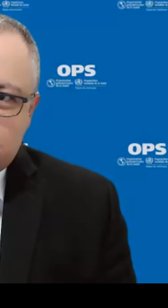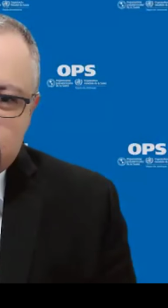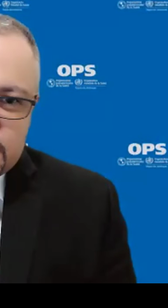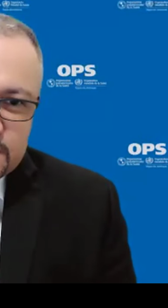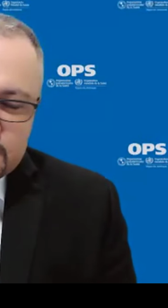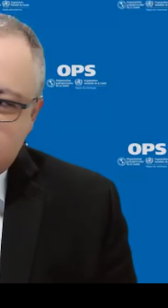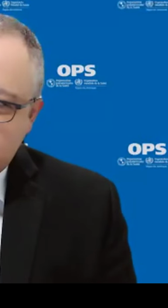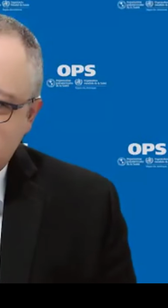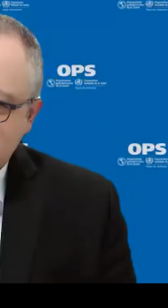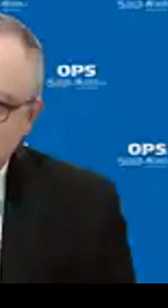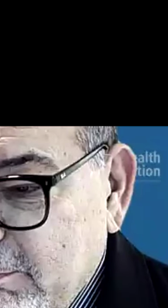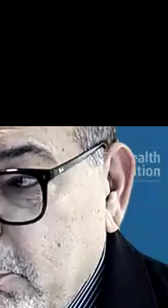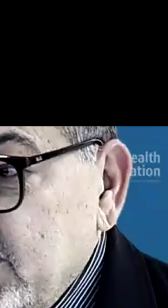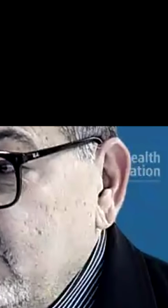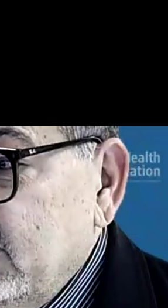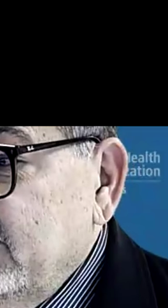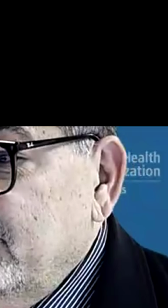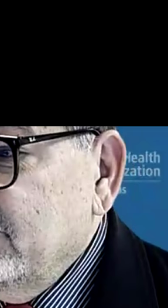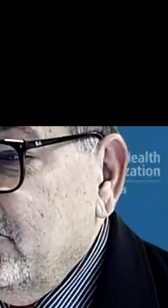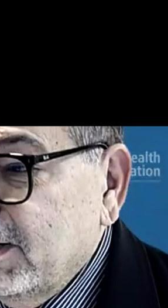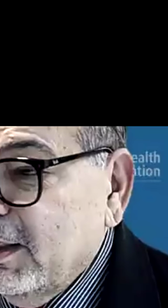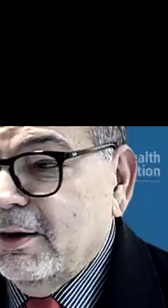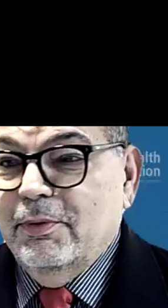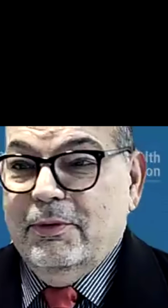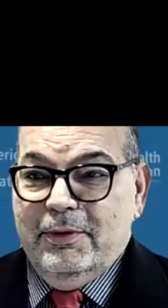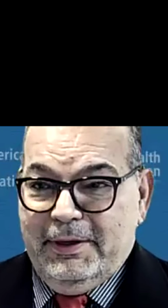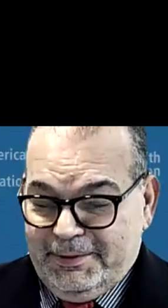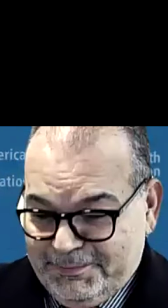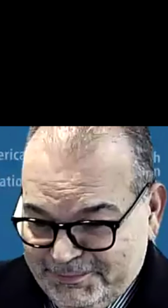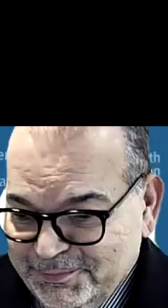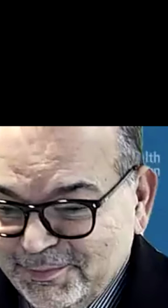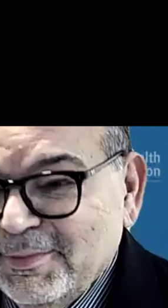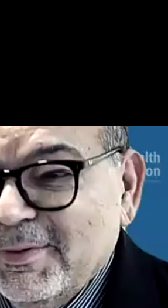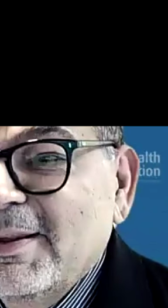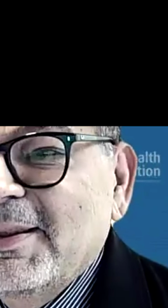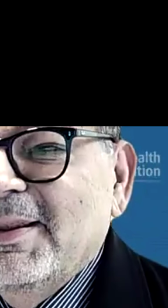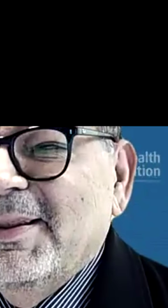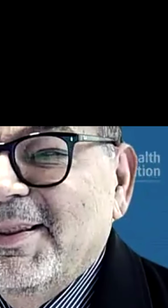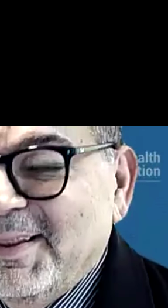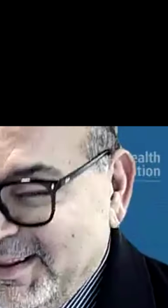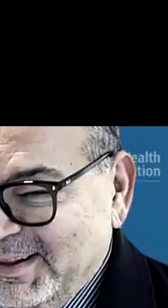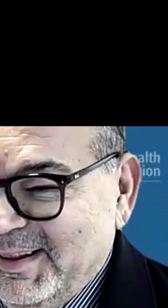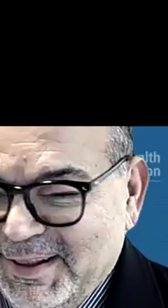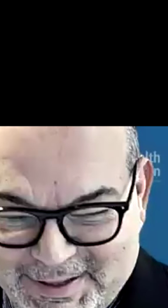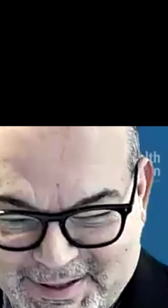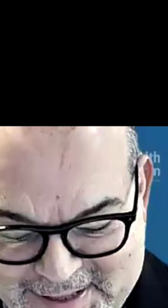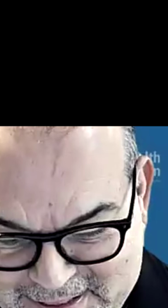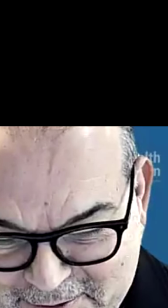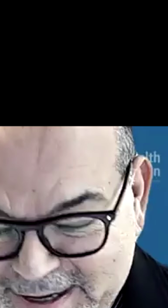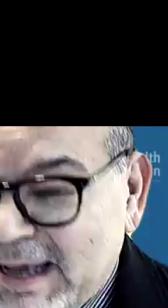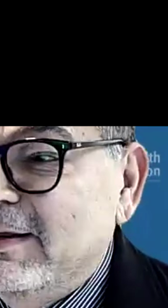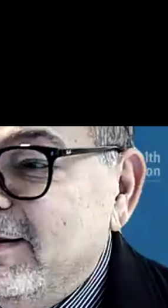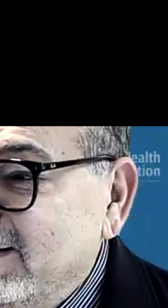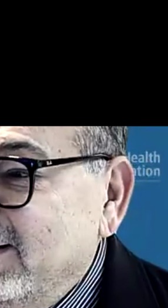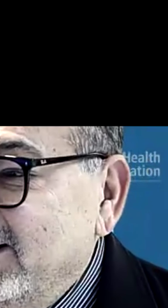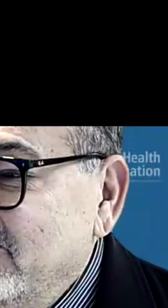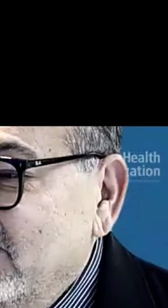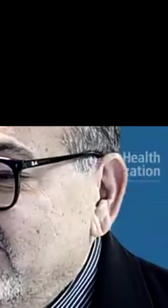Muchas gracias. Voy a hablar en español para Thank you dar un very poco much. I will speak in Spanish